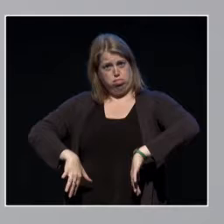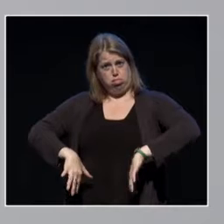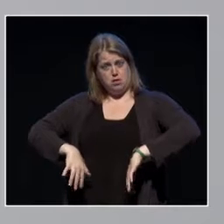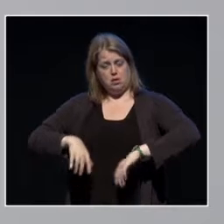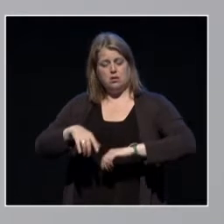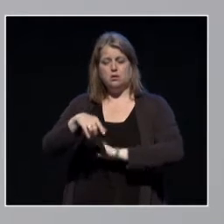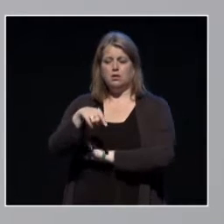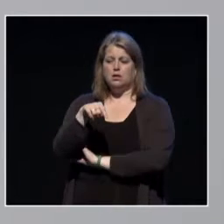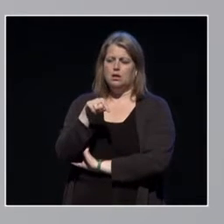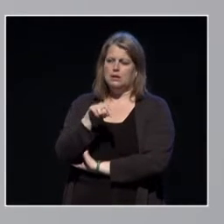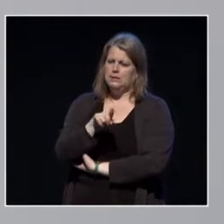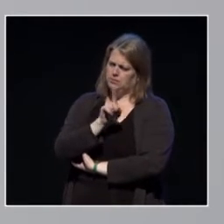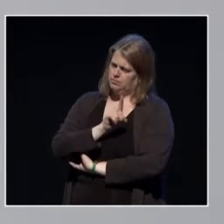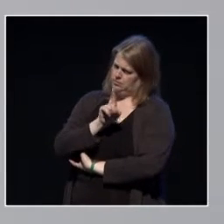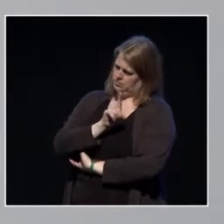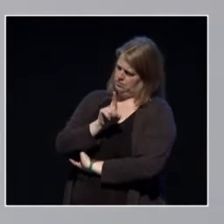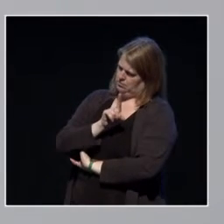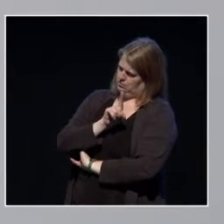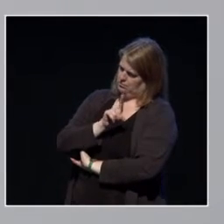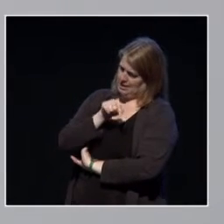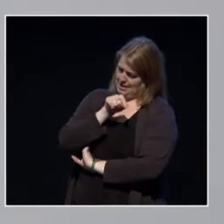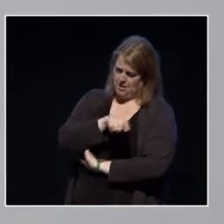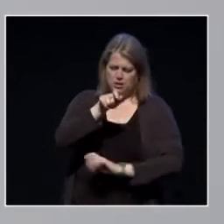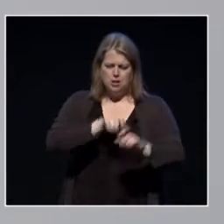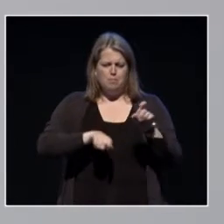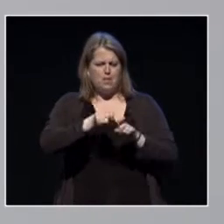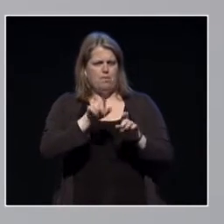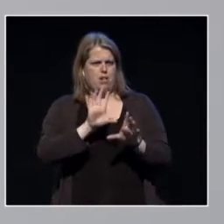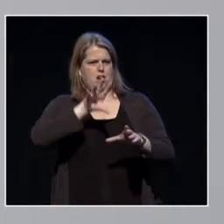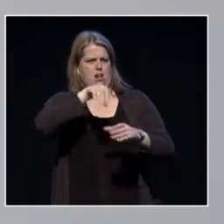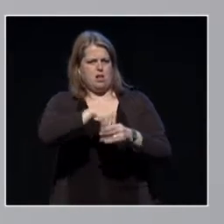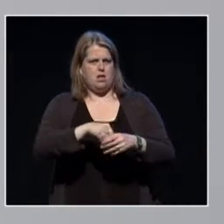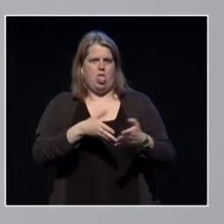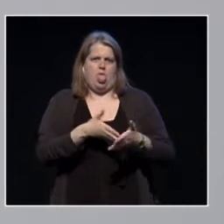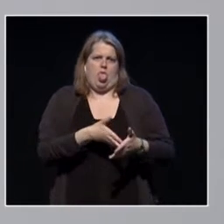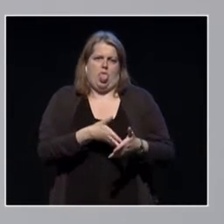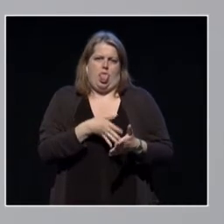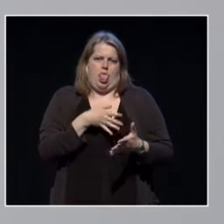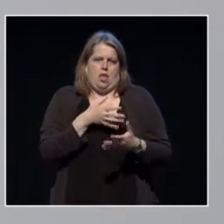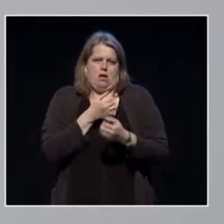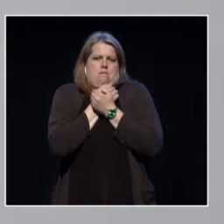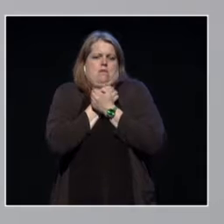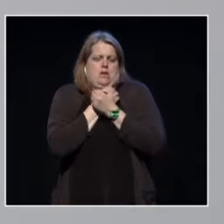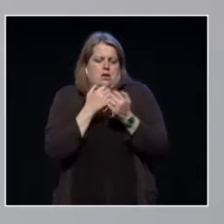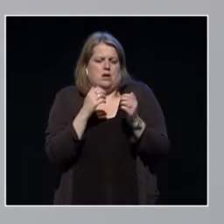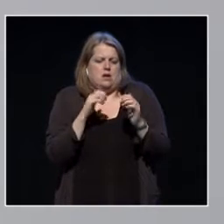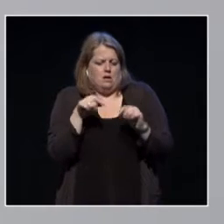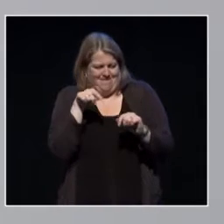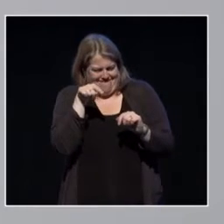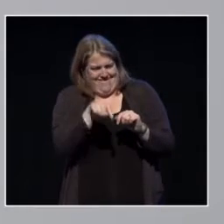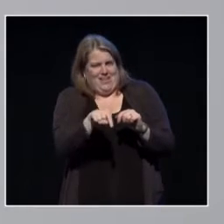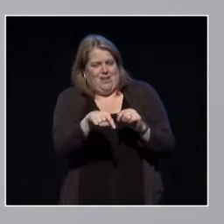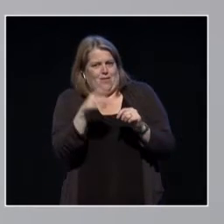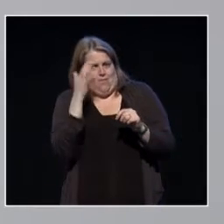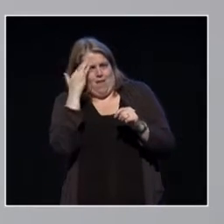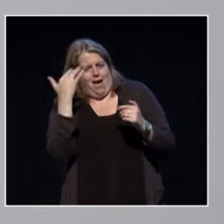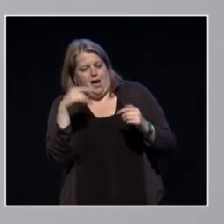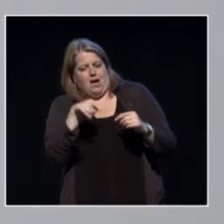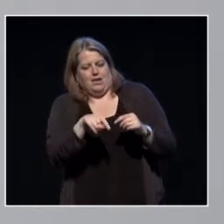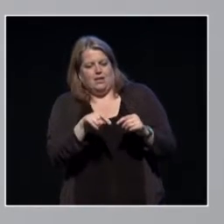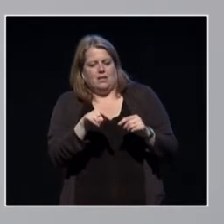why these people are trapped in the informal economy? What should be how should we fill this